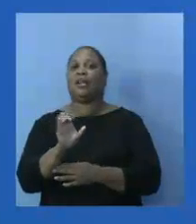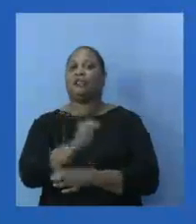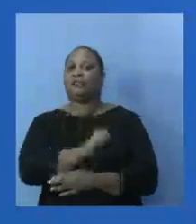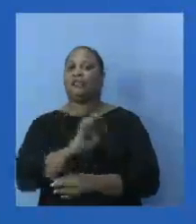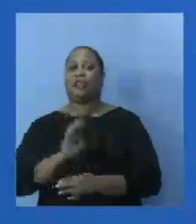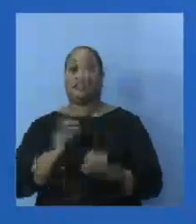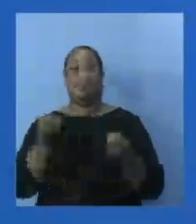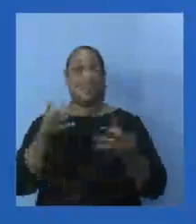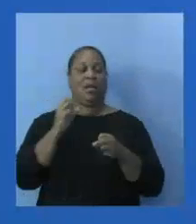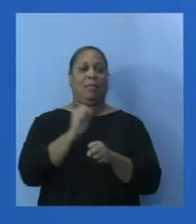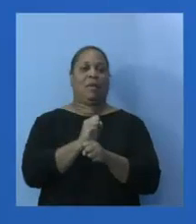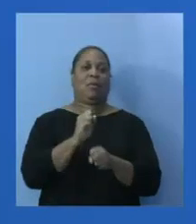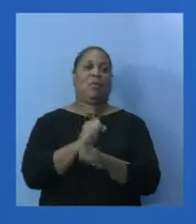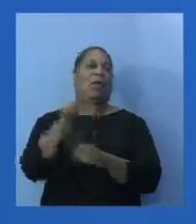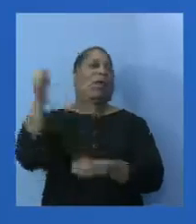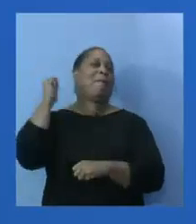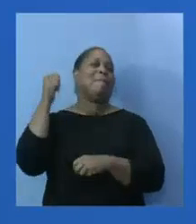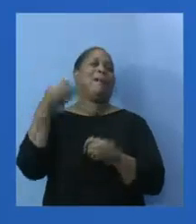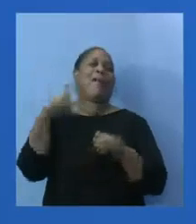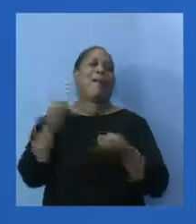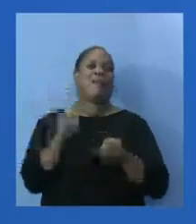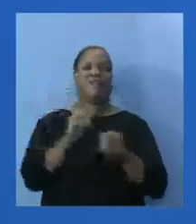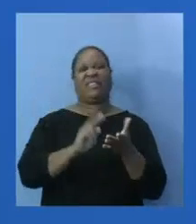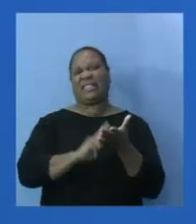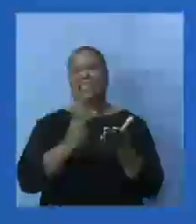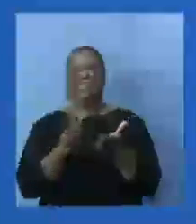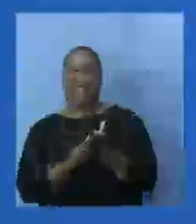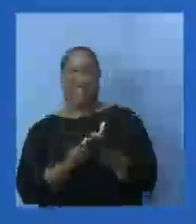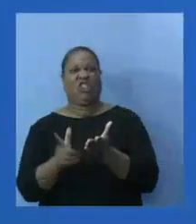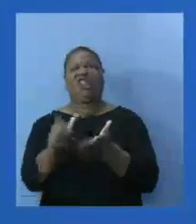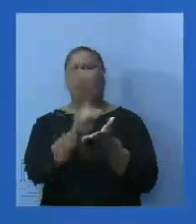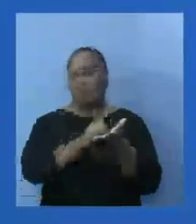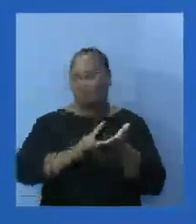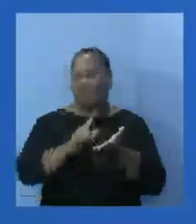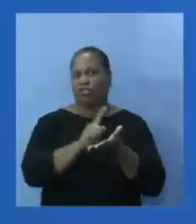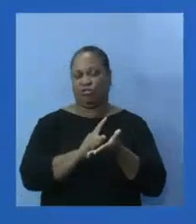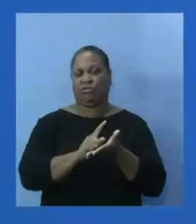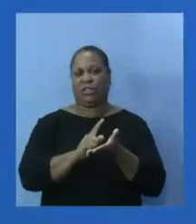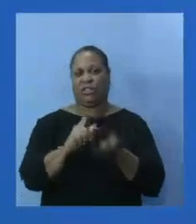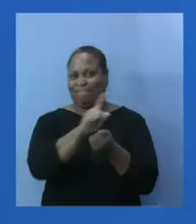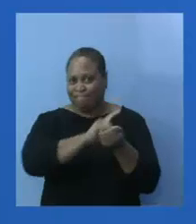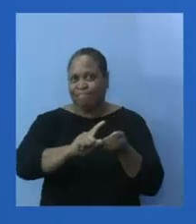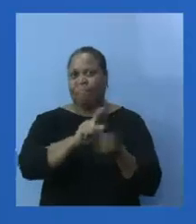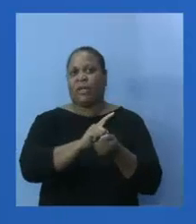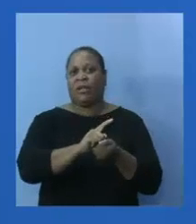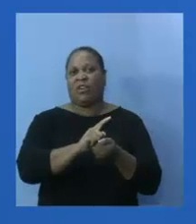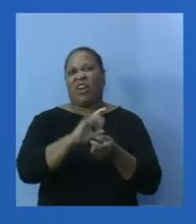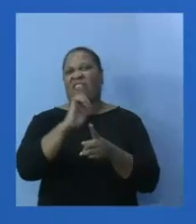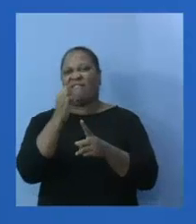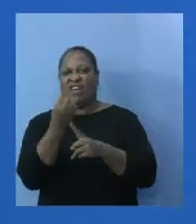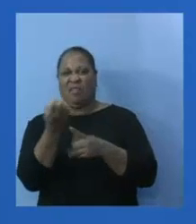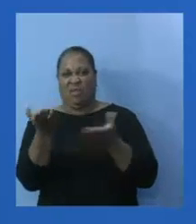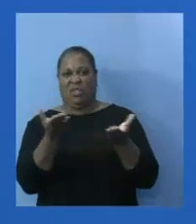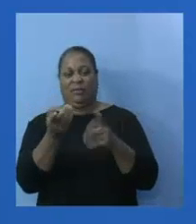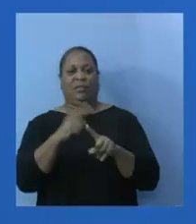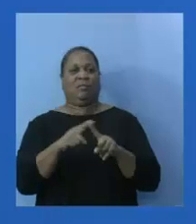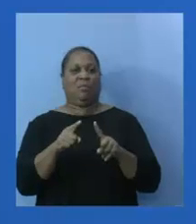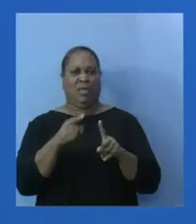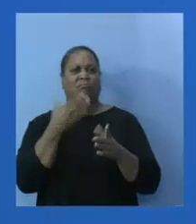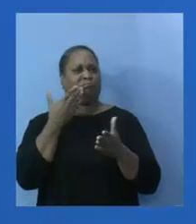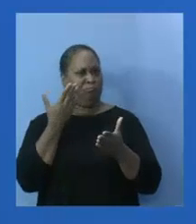work in back offices, in the kitchen, in the laundry, environmental services, and the like. But they have had a very